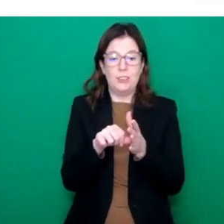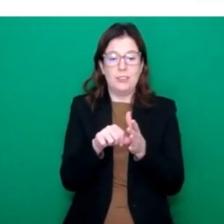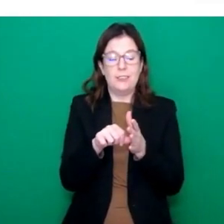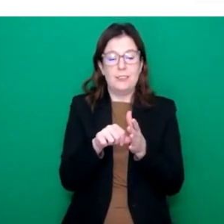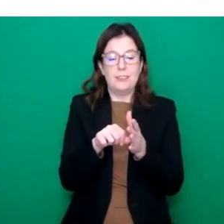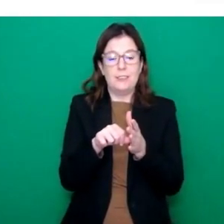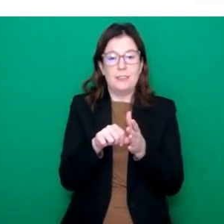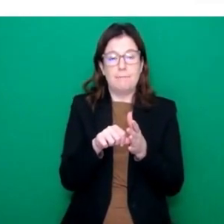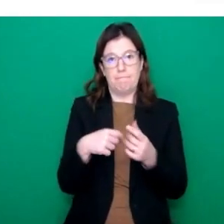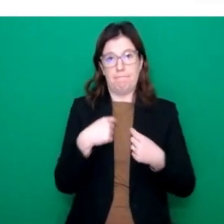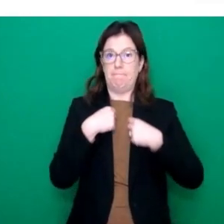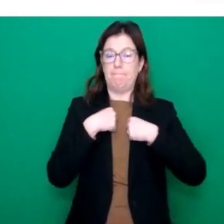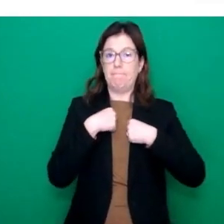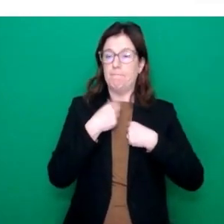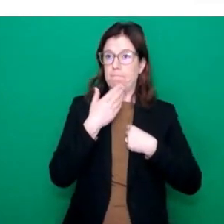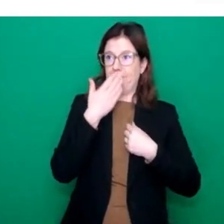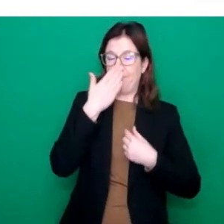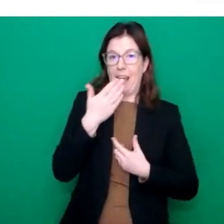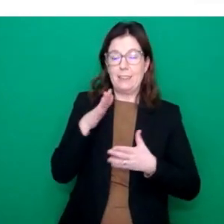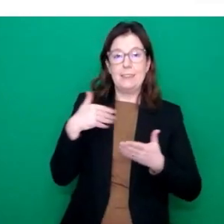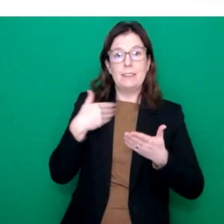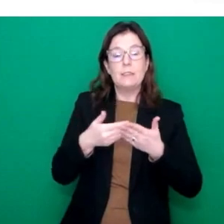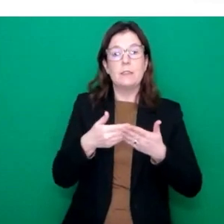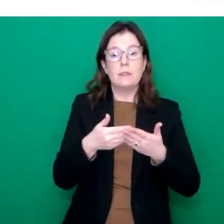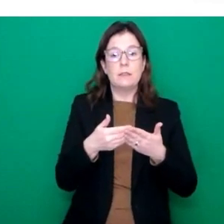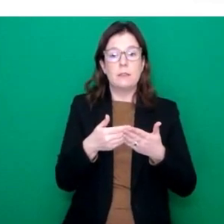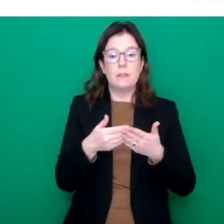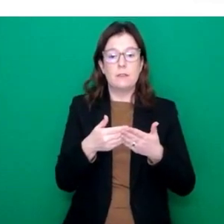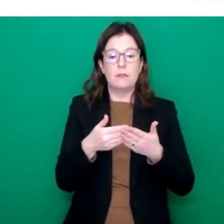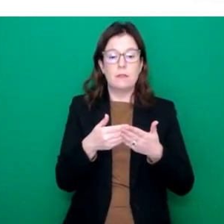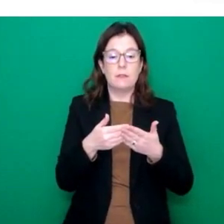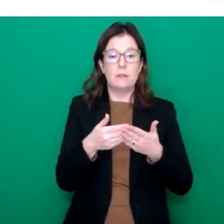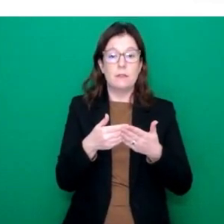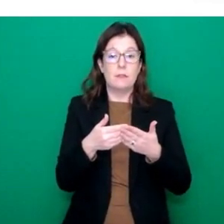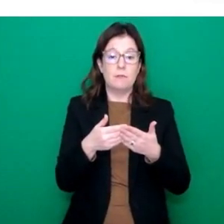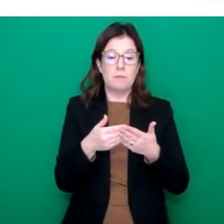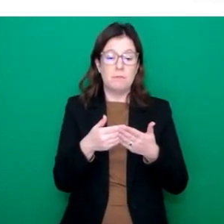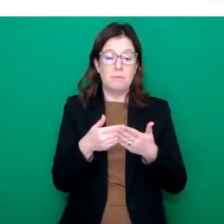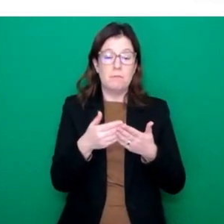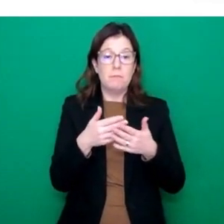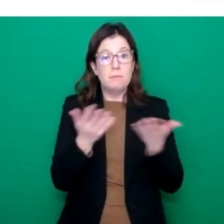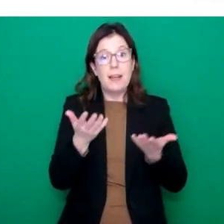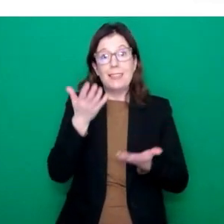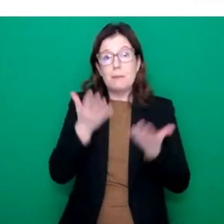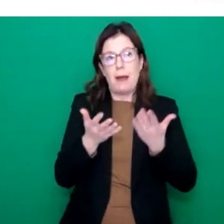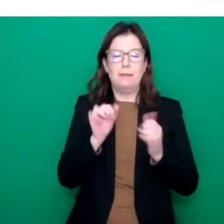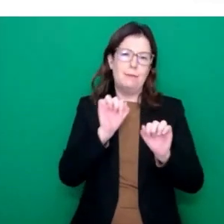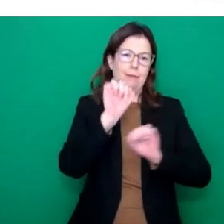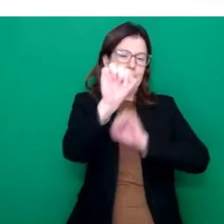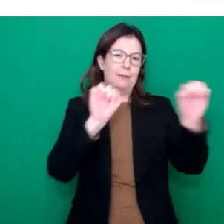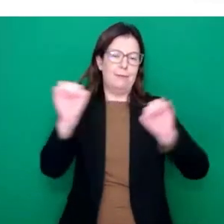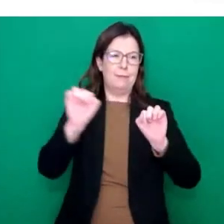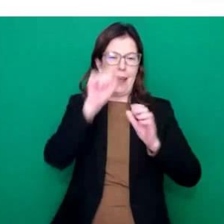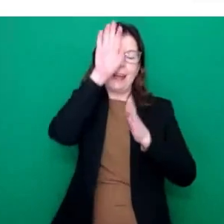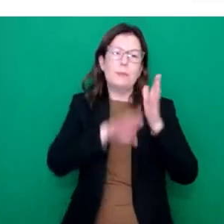currently I find we face. Obviously, this list will be quite extensive as well, and it depends on each individual's